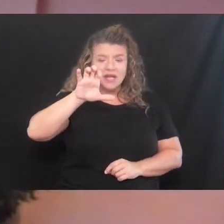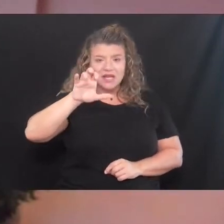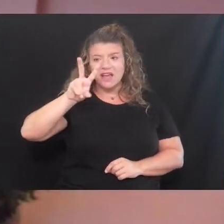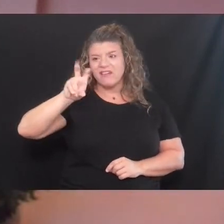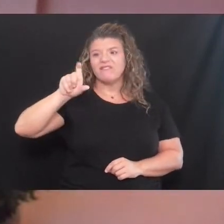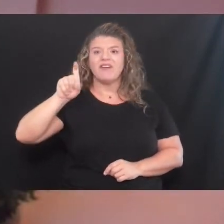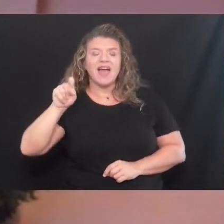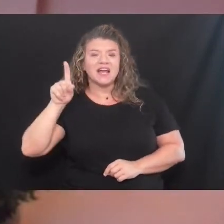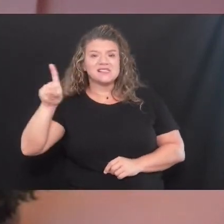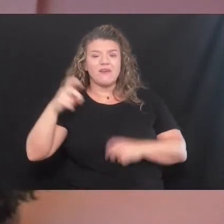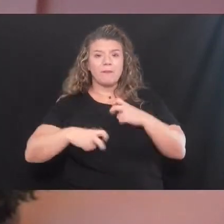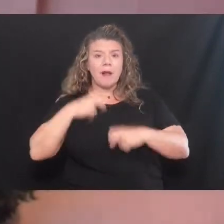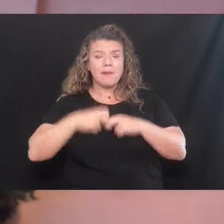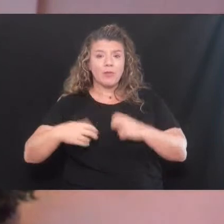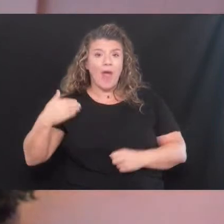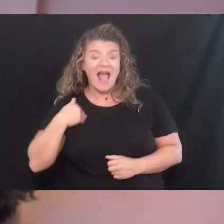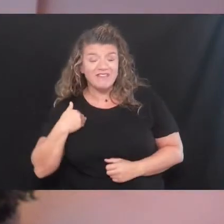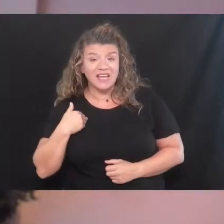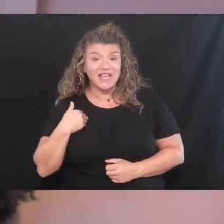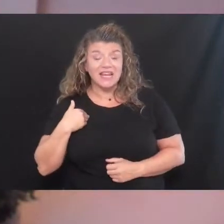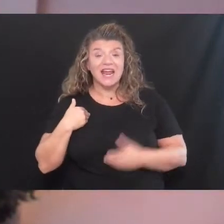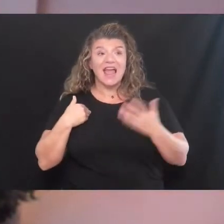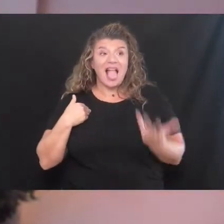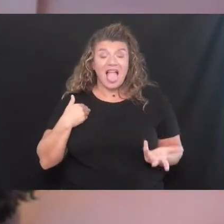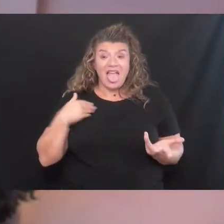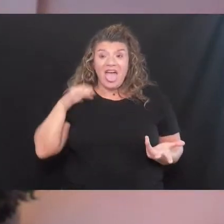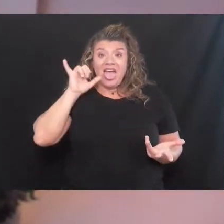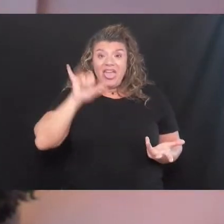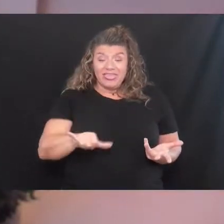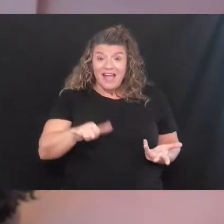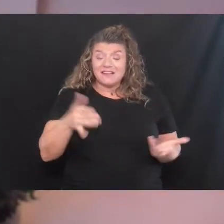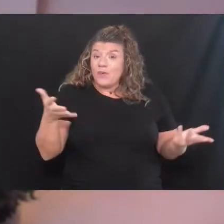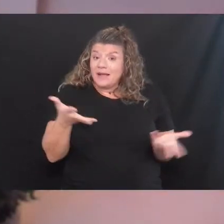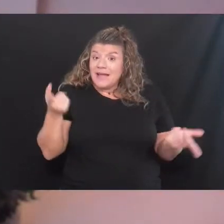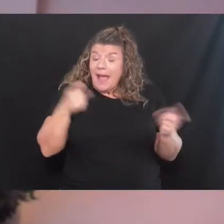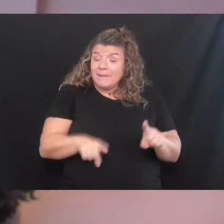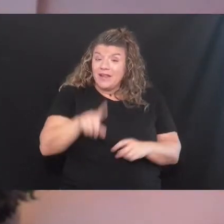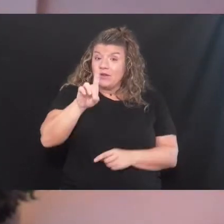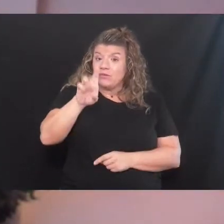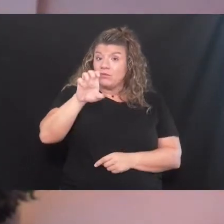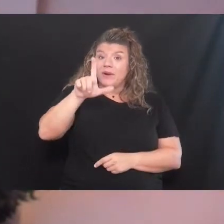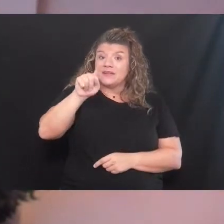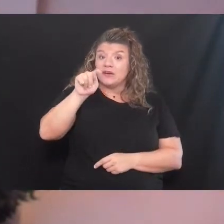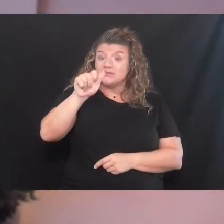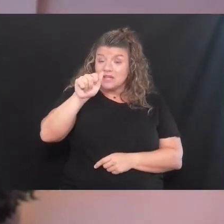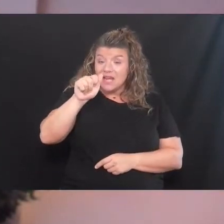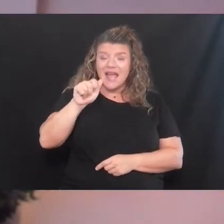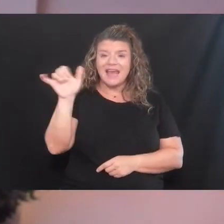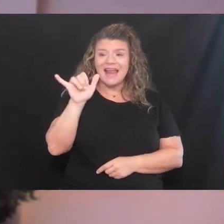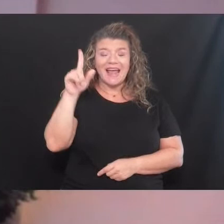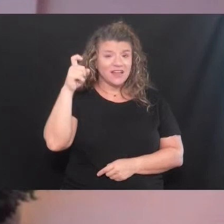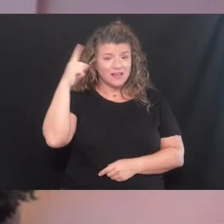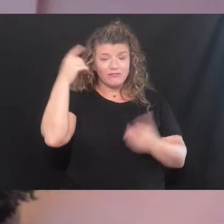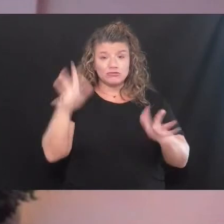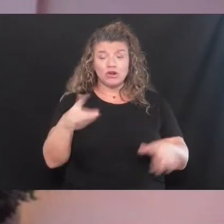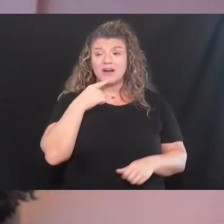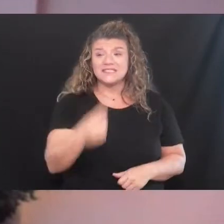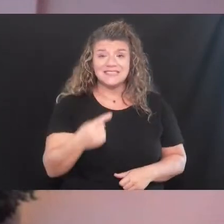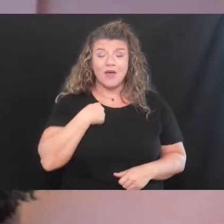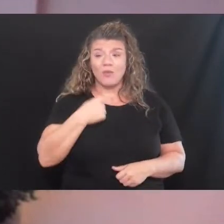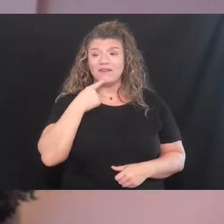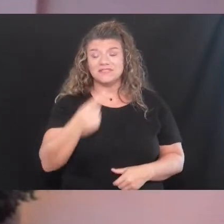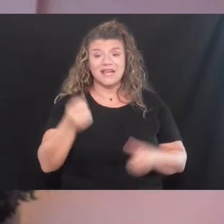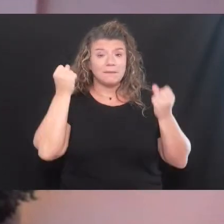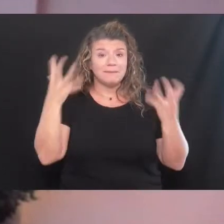having. So this is what the Delta variant does. And I think that, as the governor has said, and we have said many,